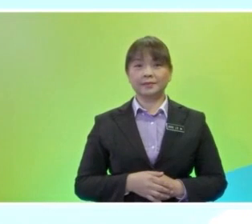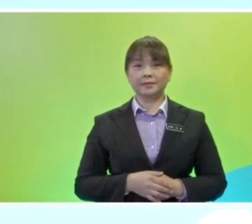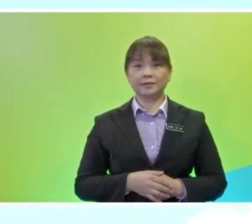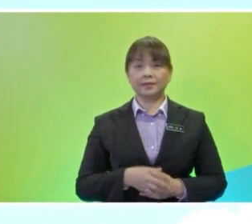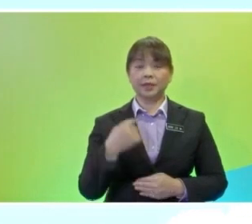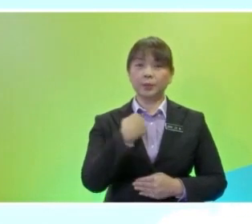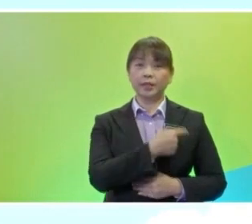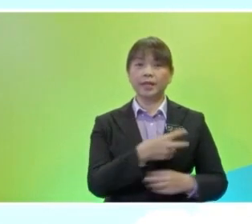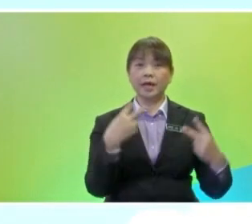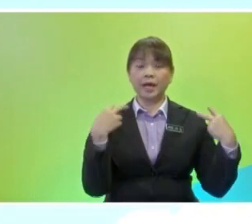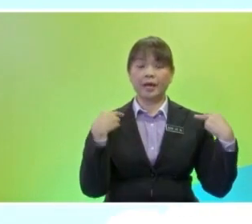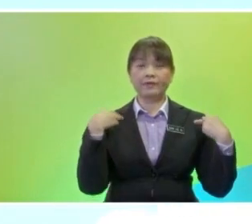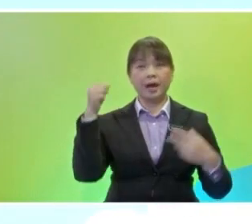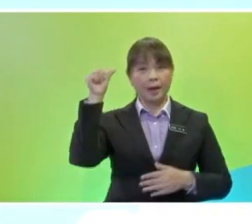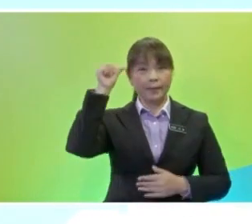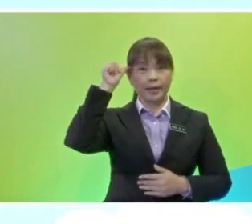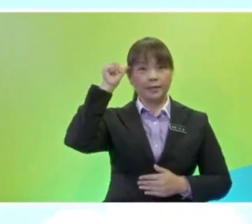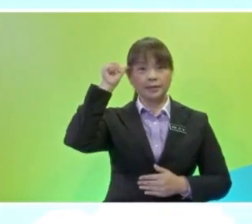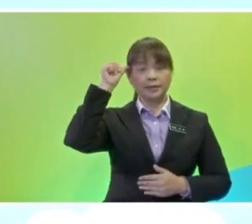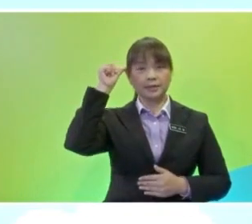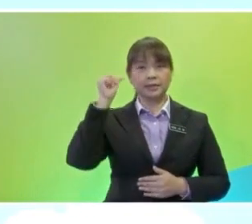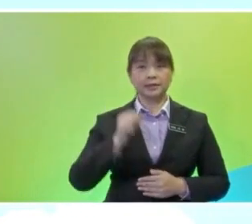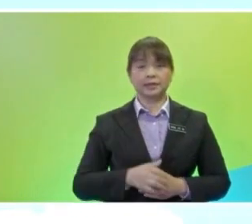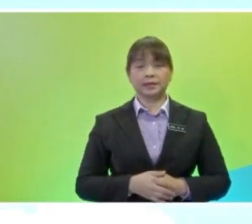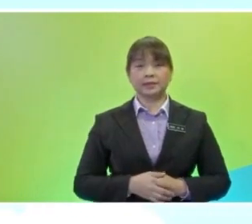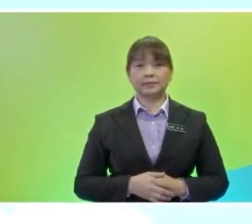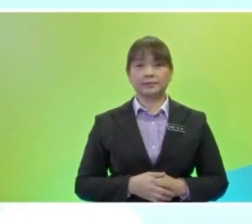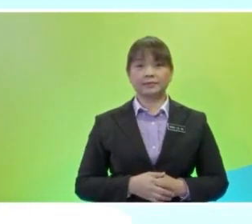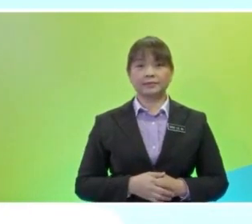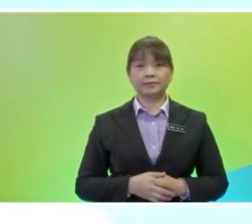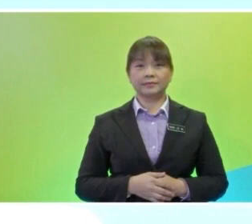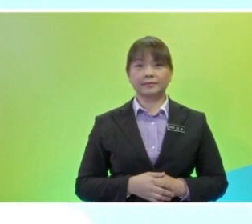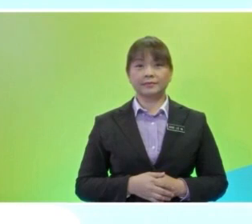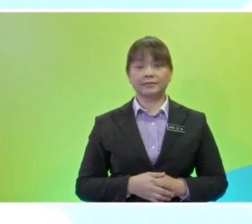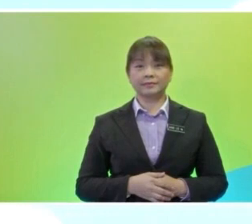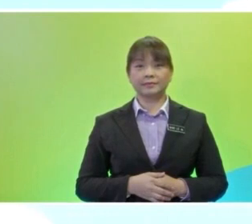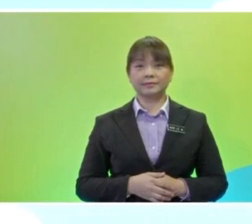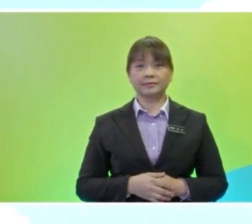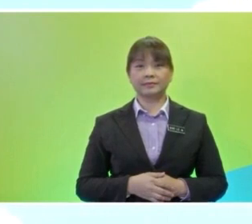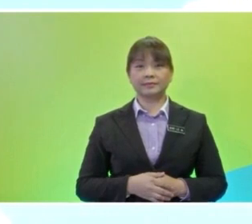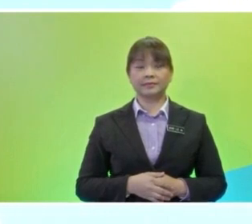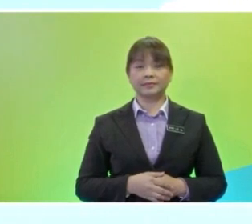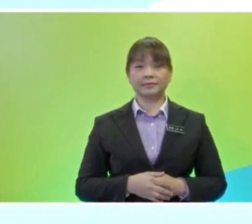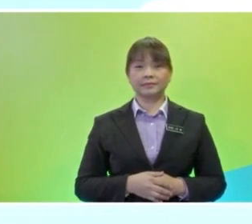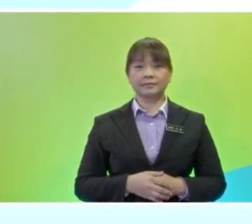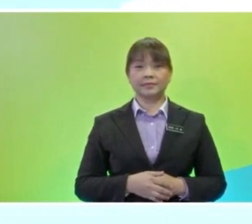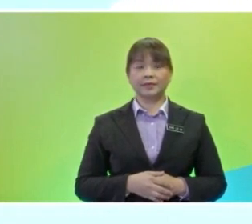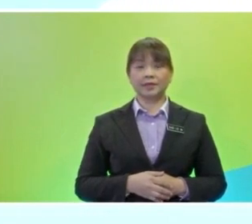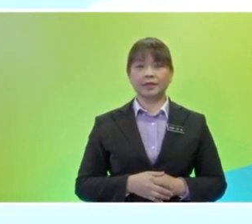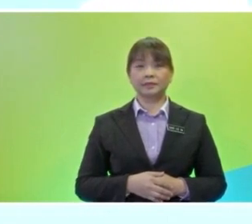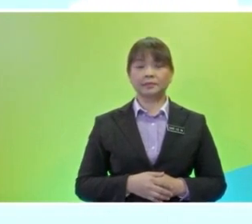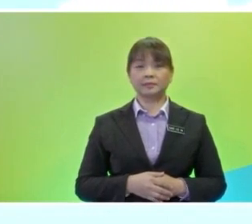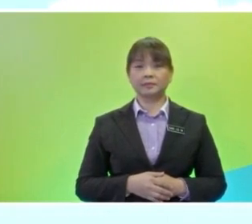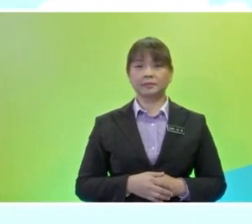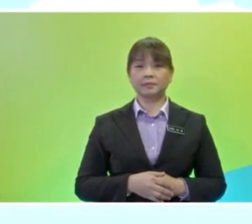Muhammad Amar Mujahid from SK Felda Kahang Barat, Kluang, Johor. Hi, Amar. Hi, Amar, from your school. Yeah, from my school. Alright. And our final